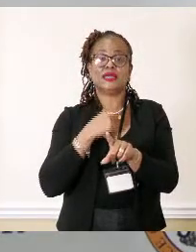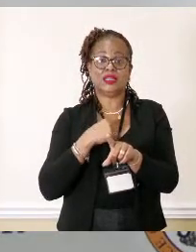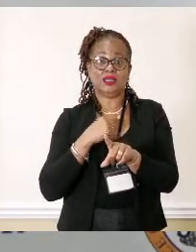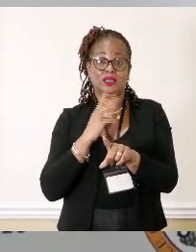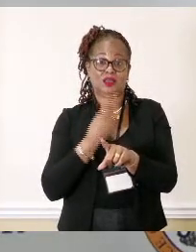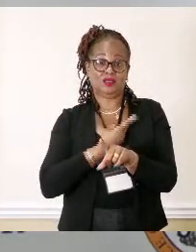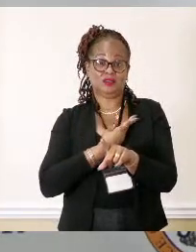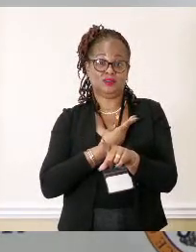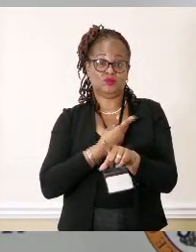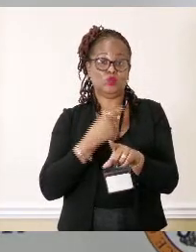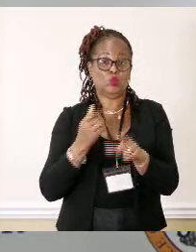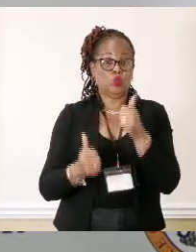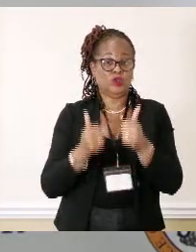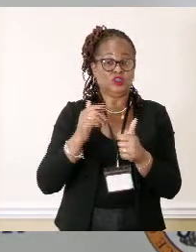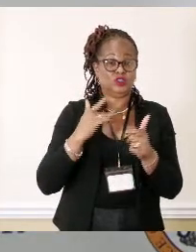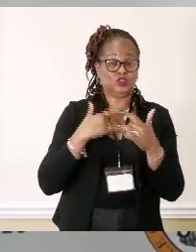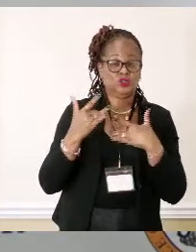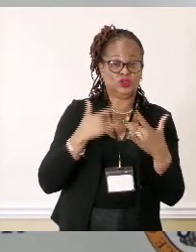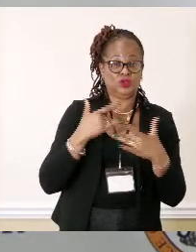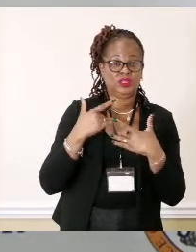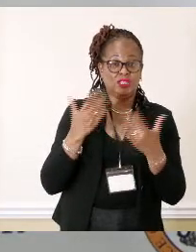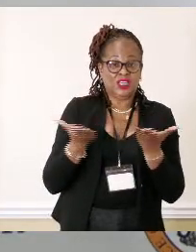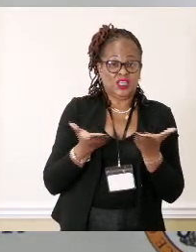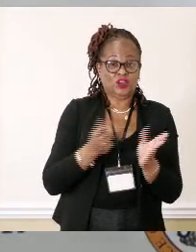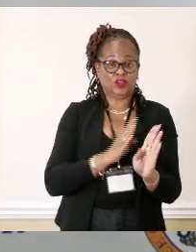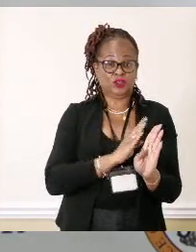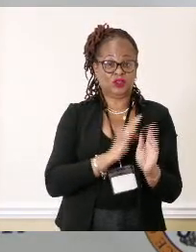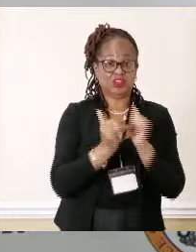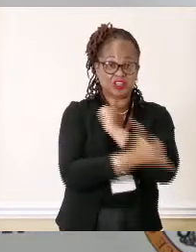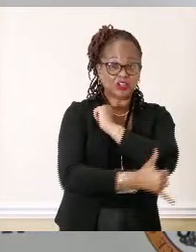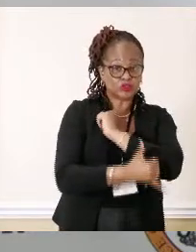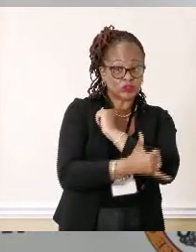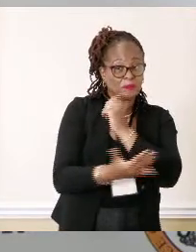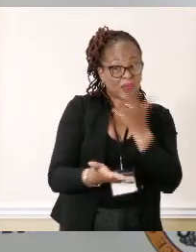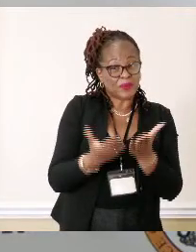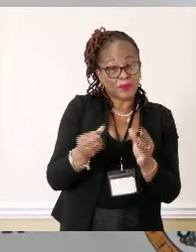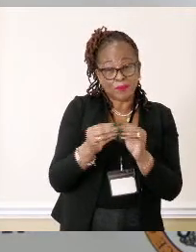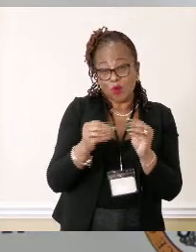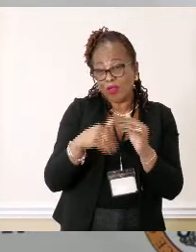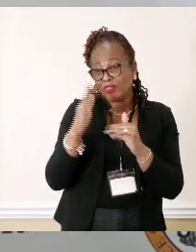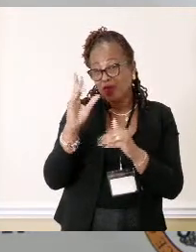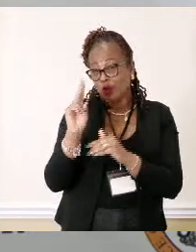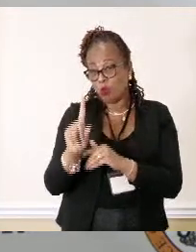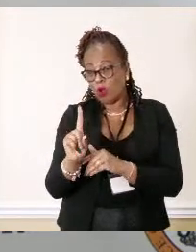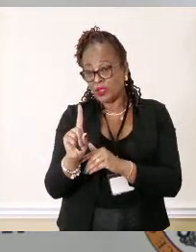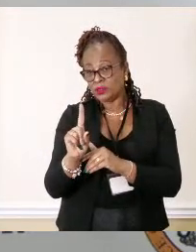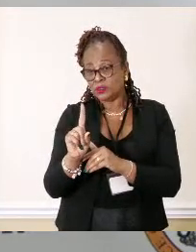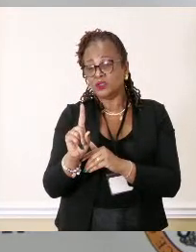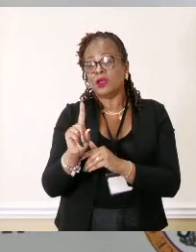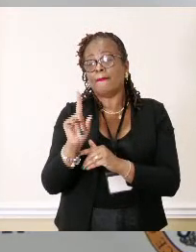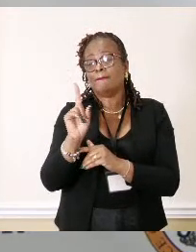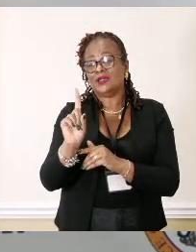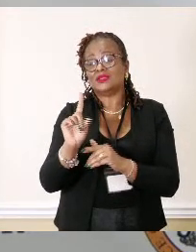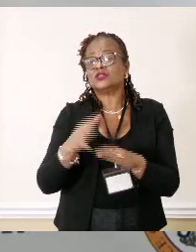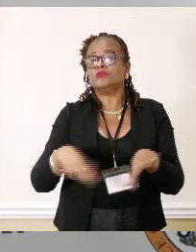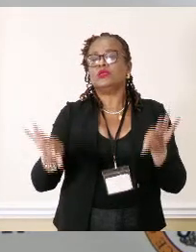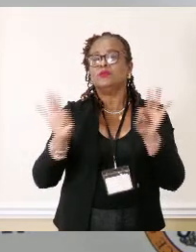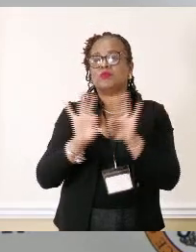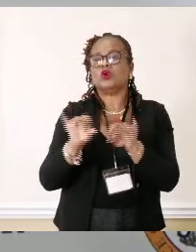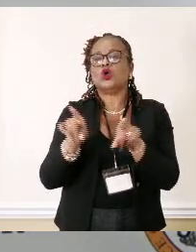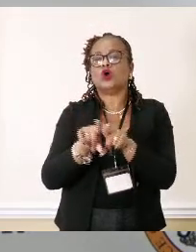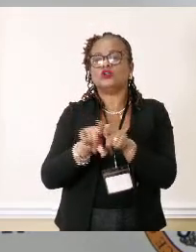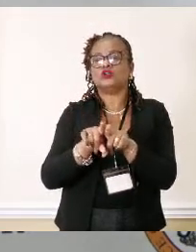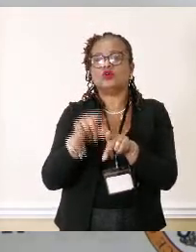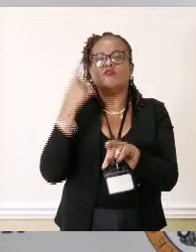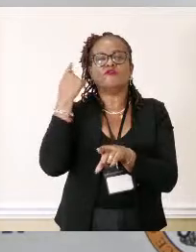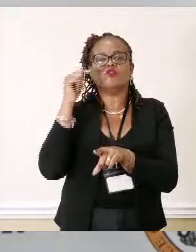of concern is in country, or it might be more than one, who knows. But that's going to be important also in